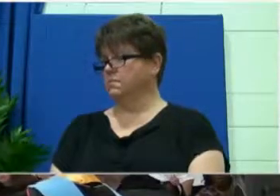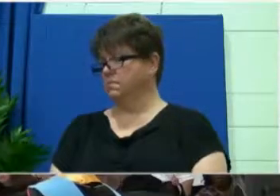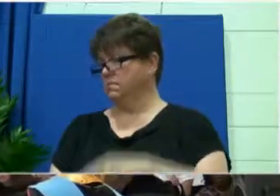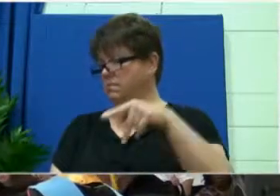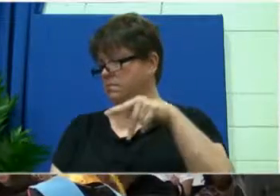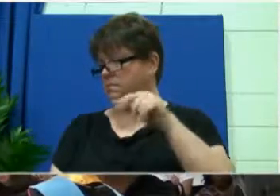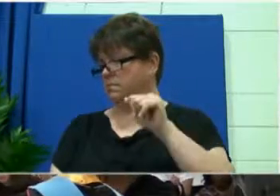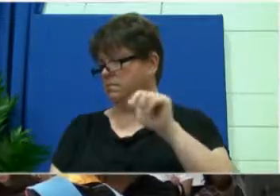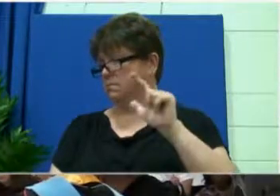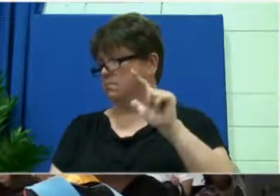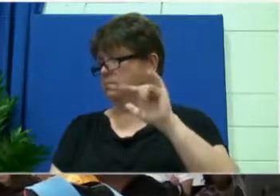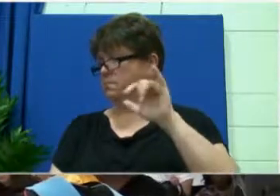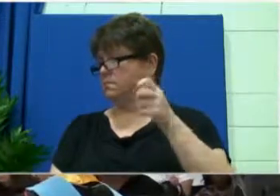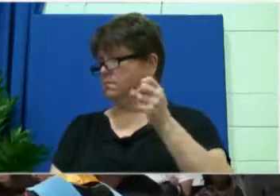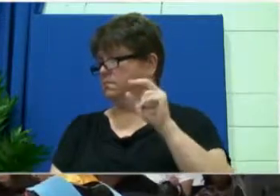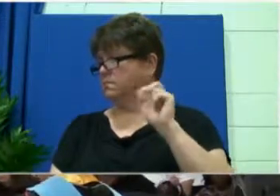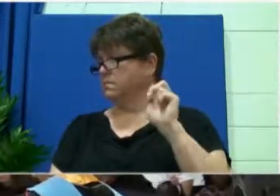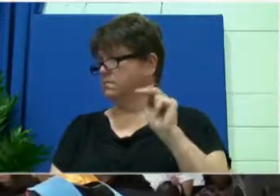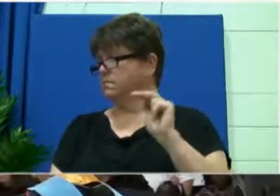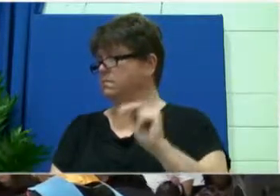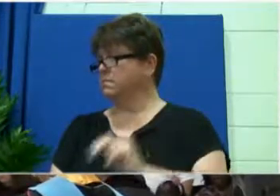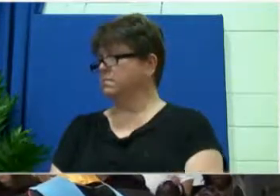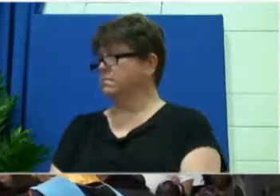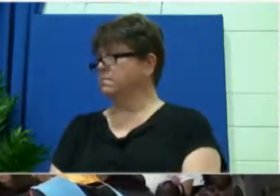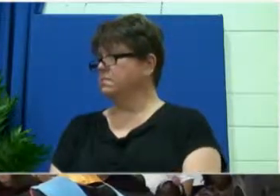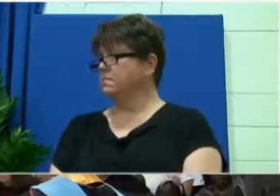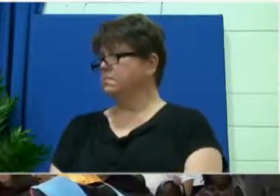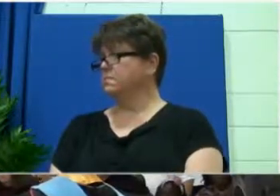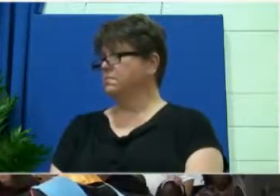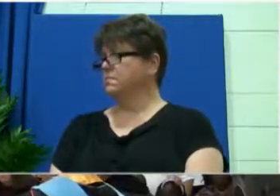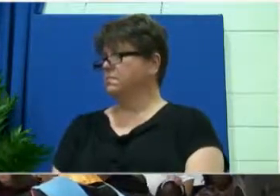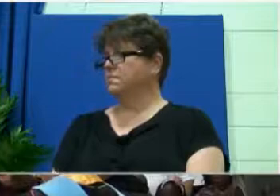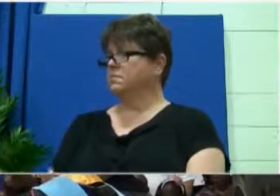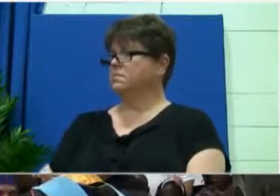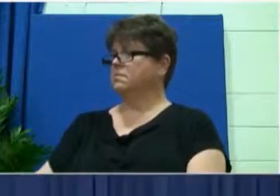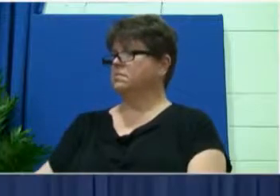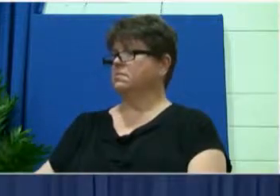Paul Lewis Jansen, Associate in Arts.